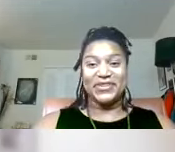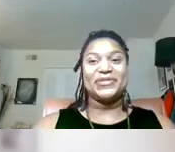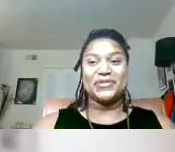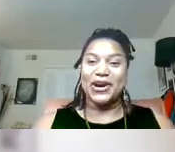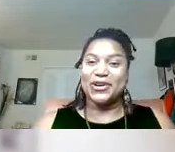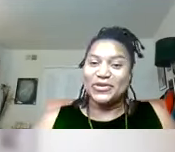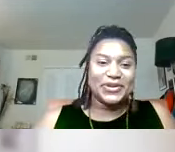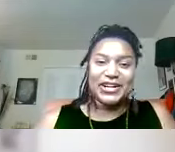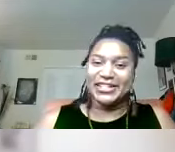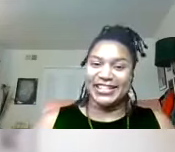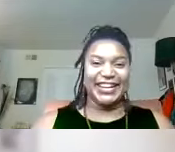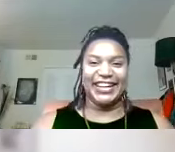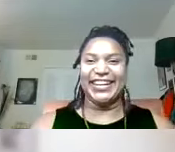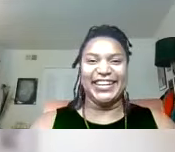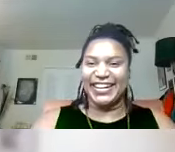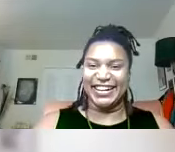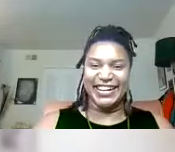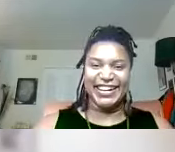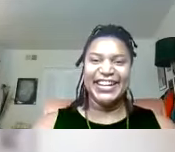Wow, those were powerful words.